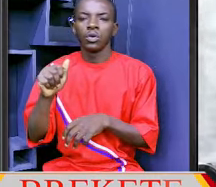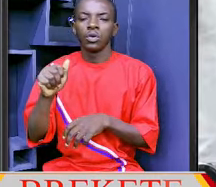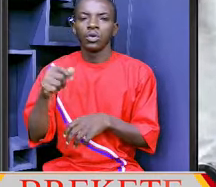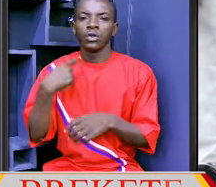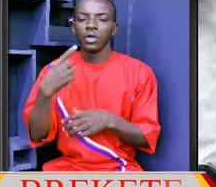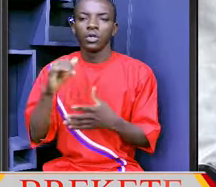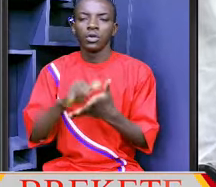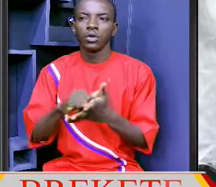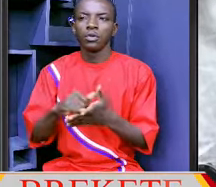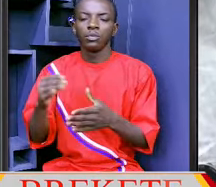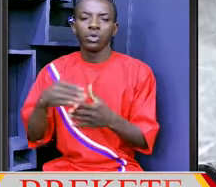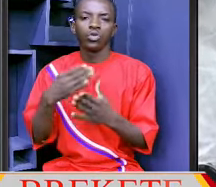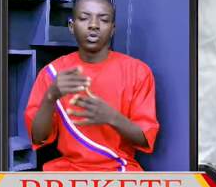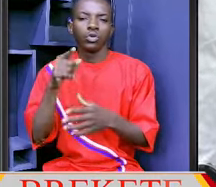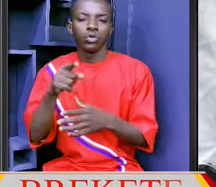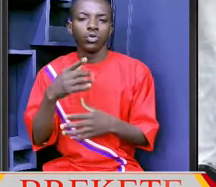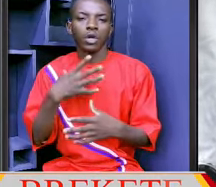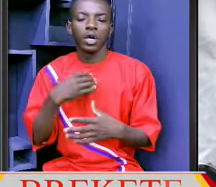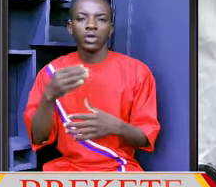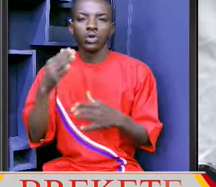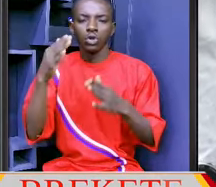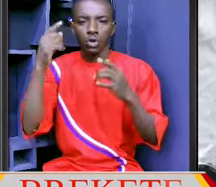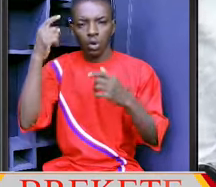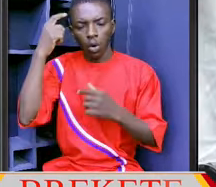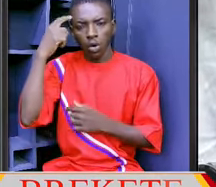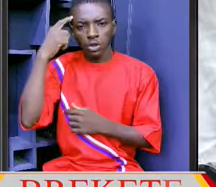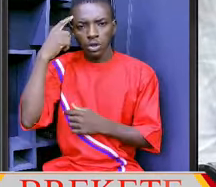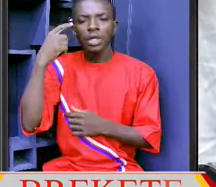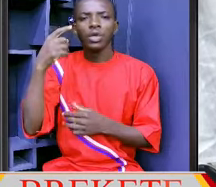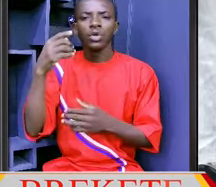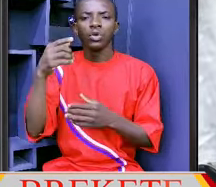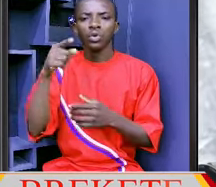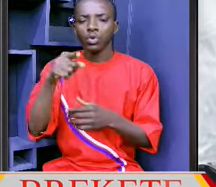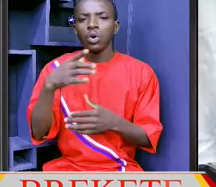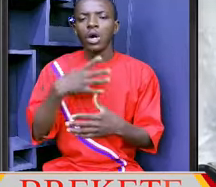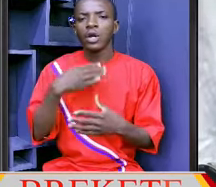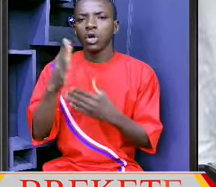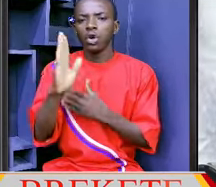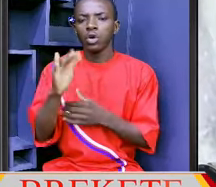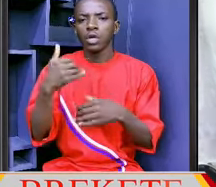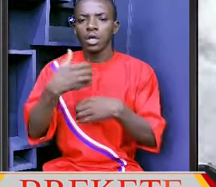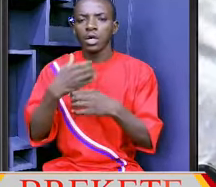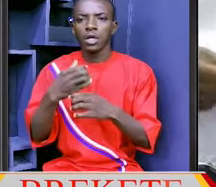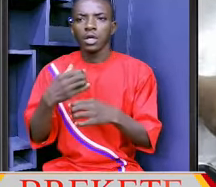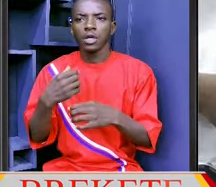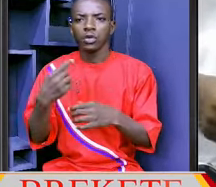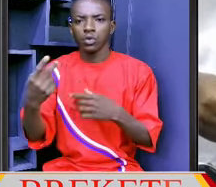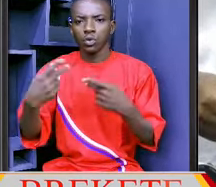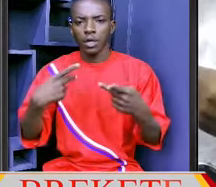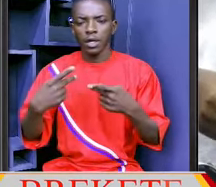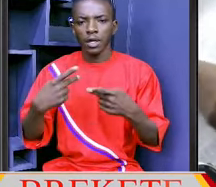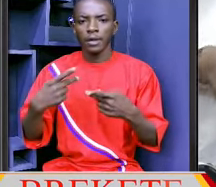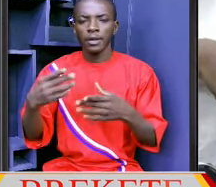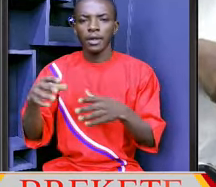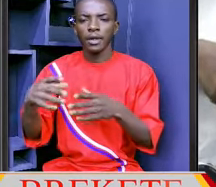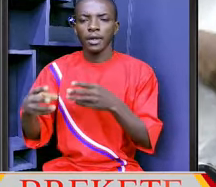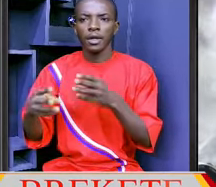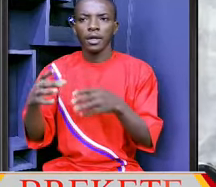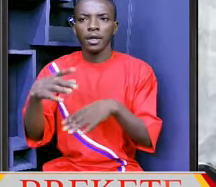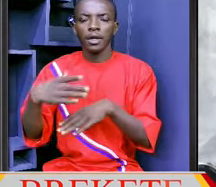If I tell you now, between you and your conscience, you and the God that created you and I and heaven and earth,